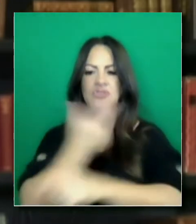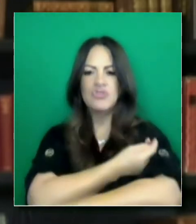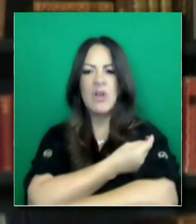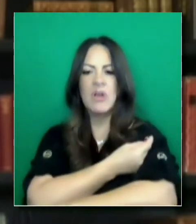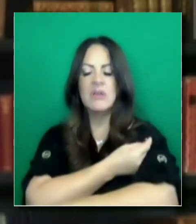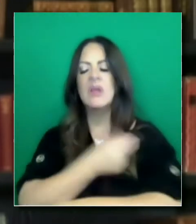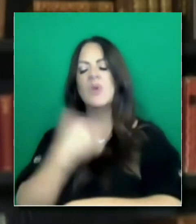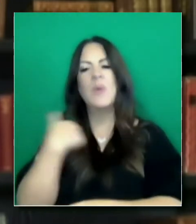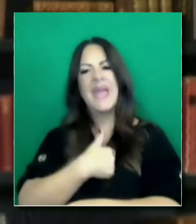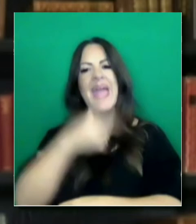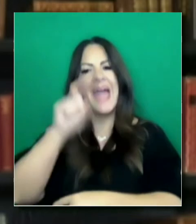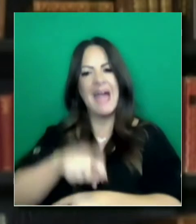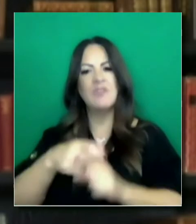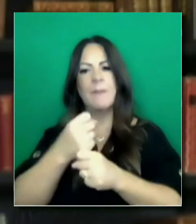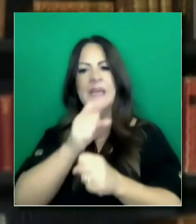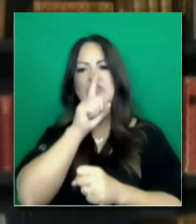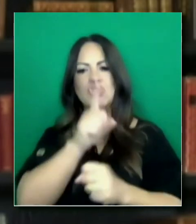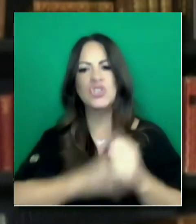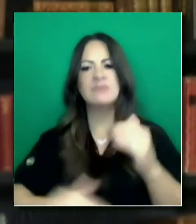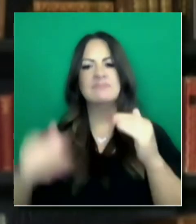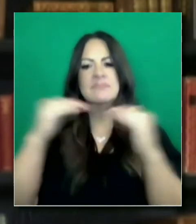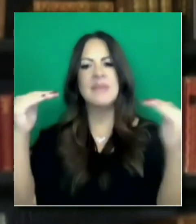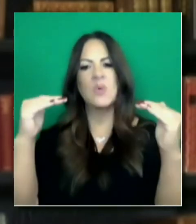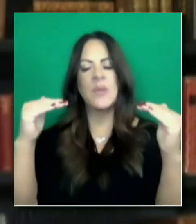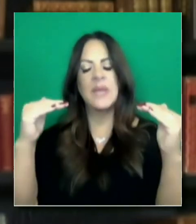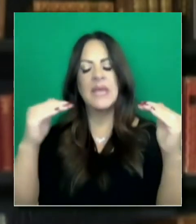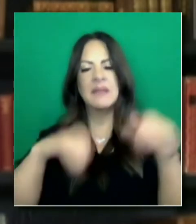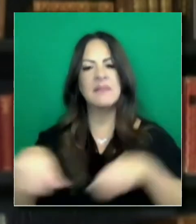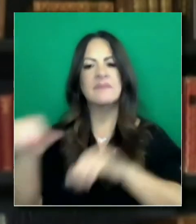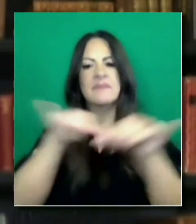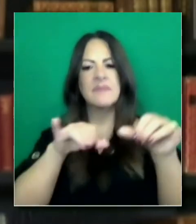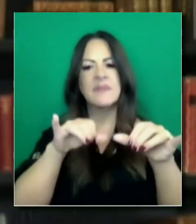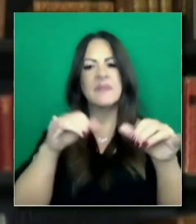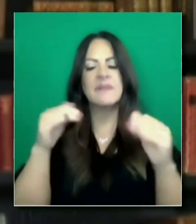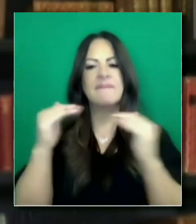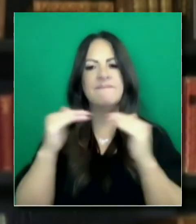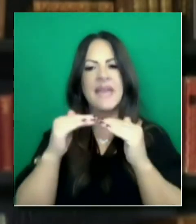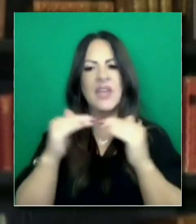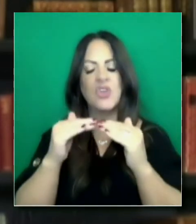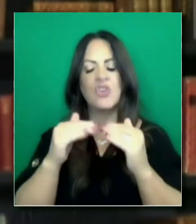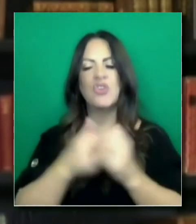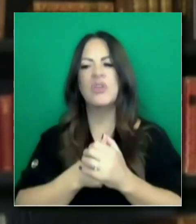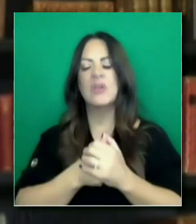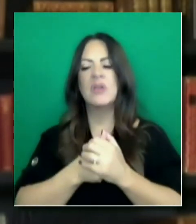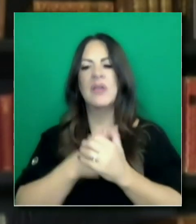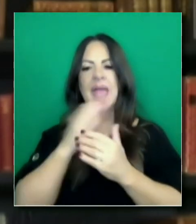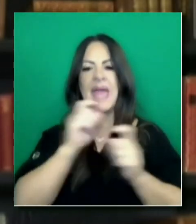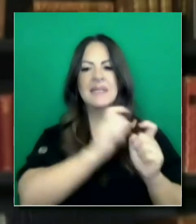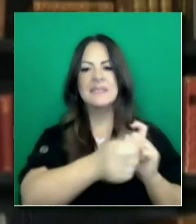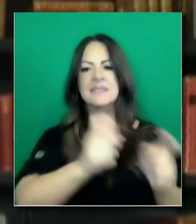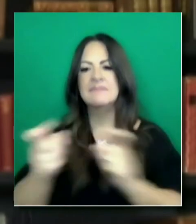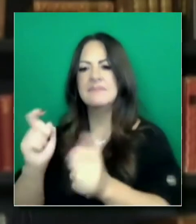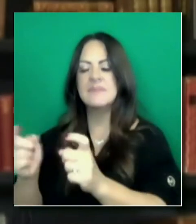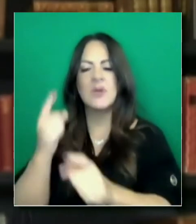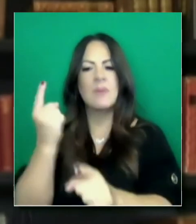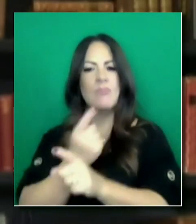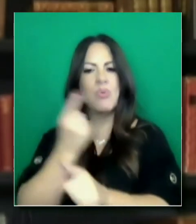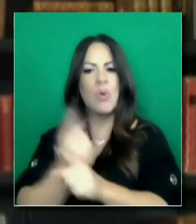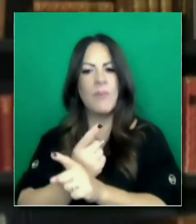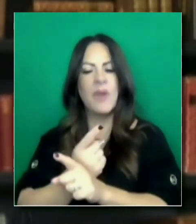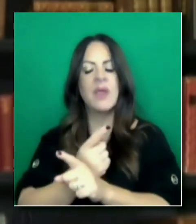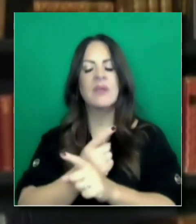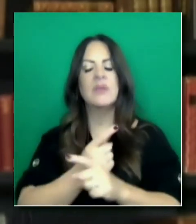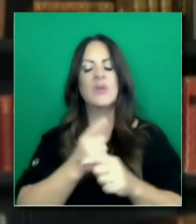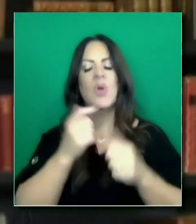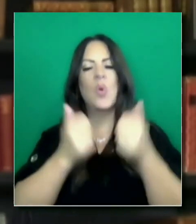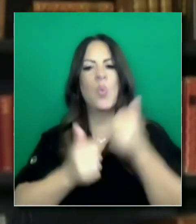make sure that equity component includes that distribution as intended, and that we are